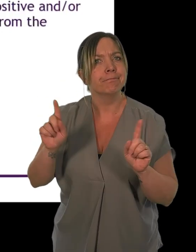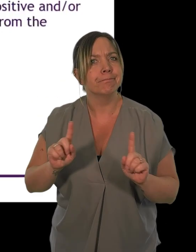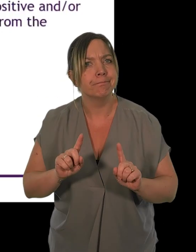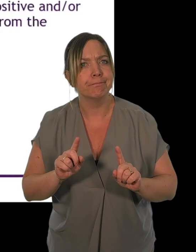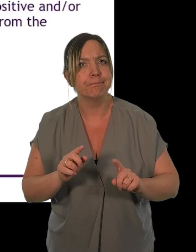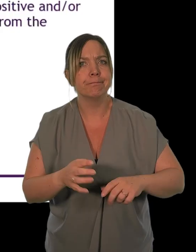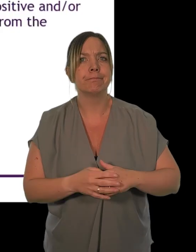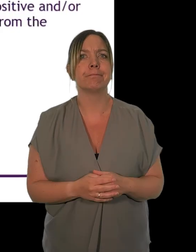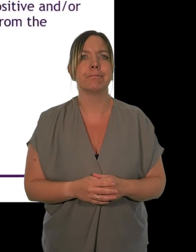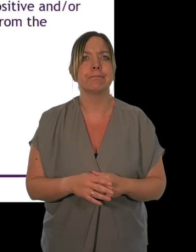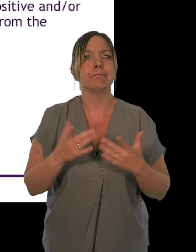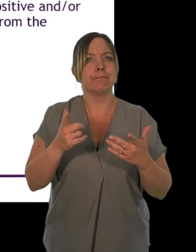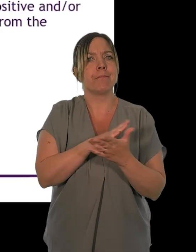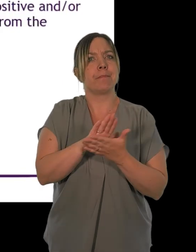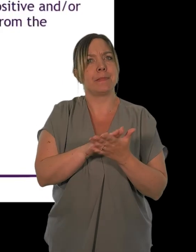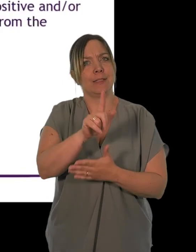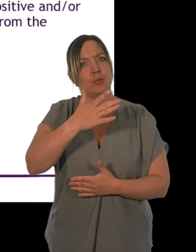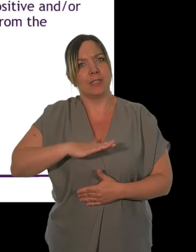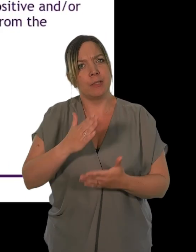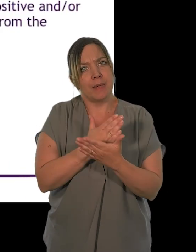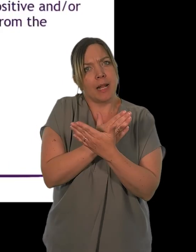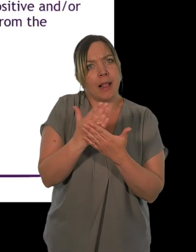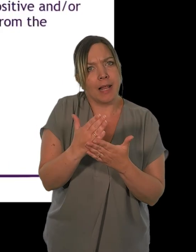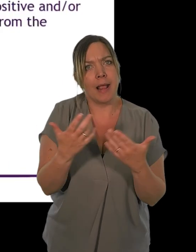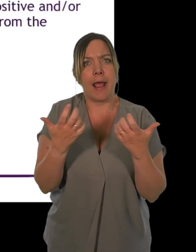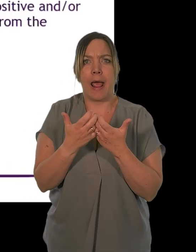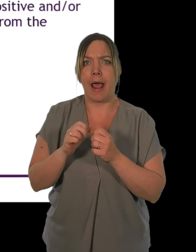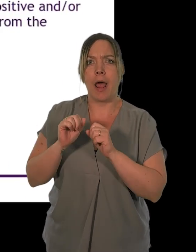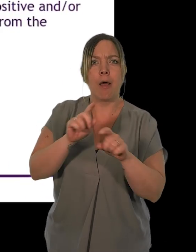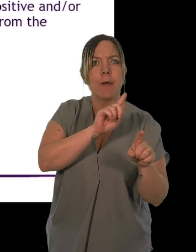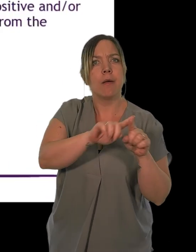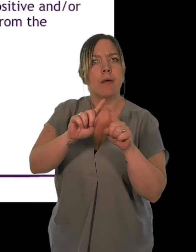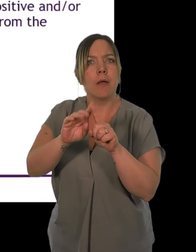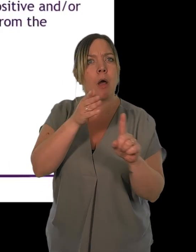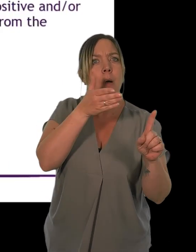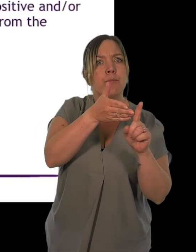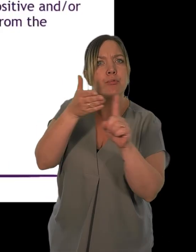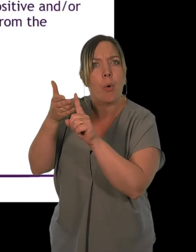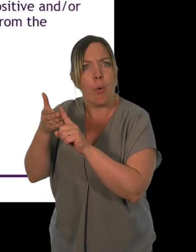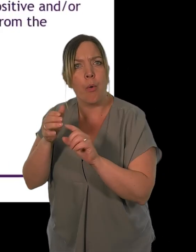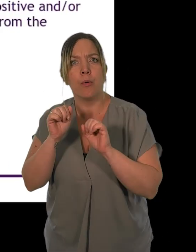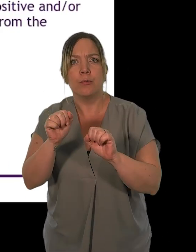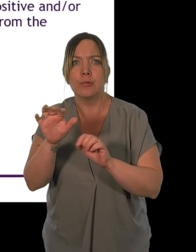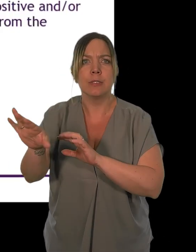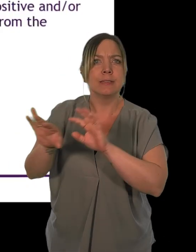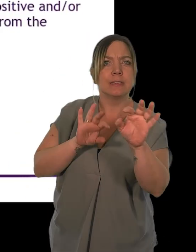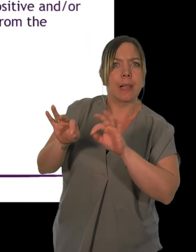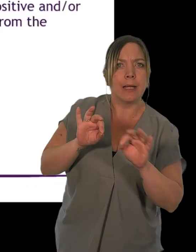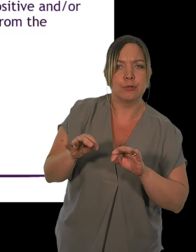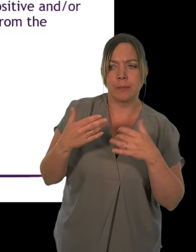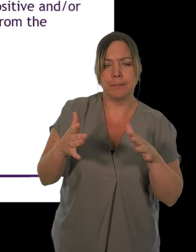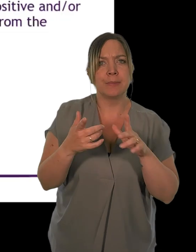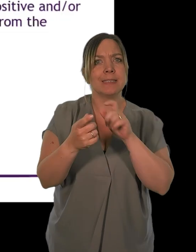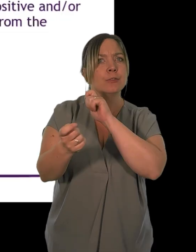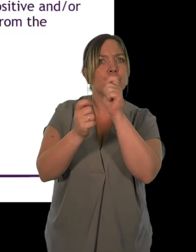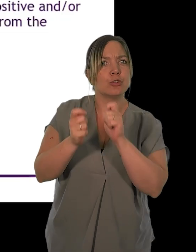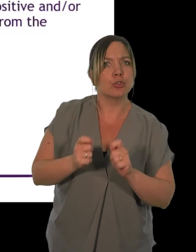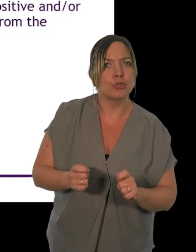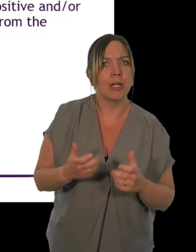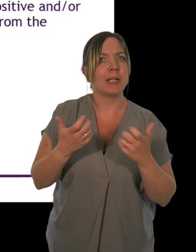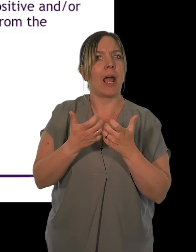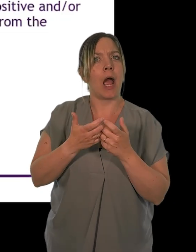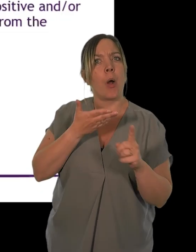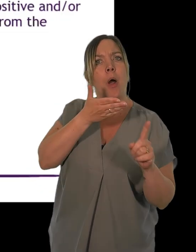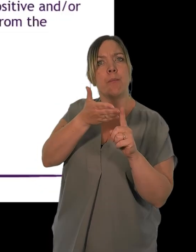explore whether there have been positive and/or negative impacts resulting from the changes and how important